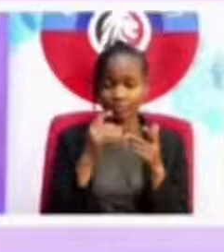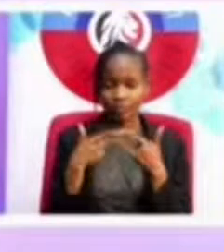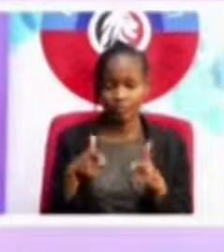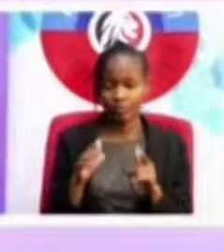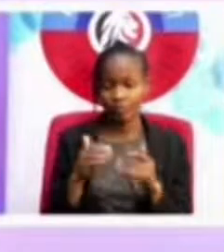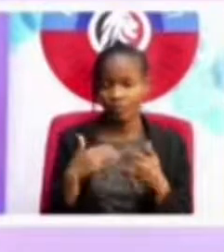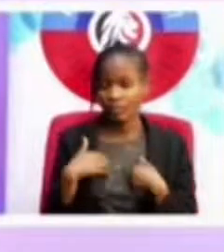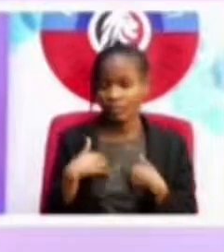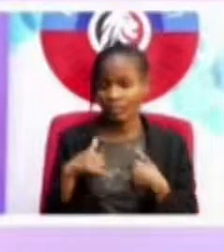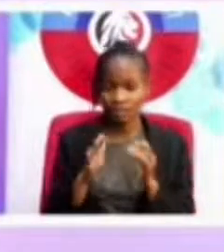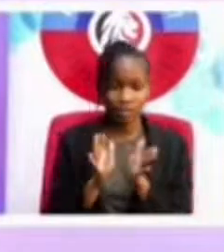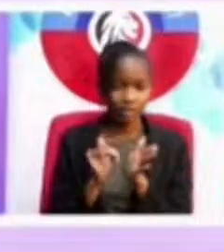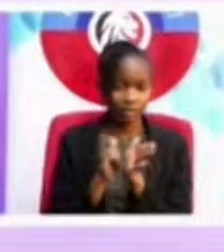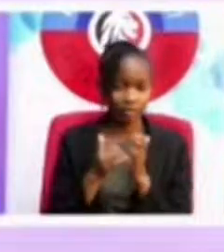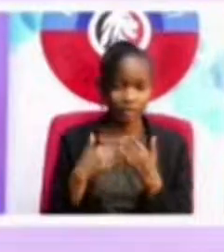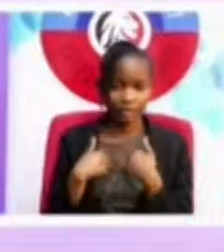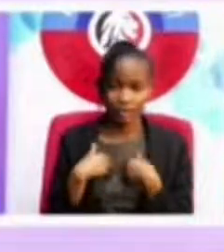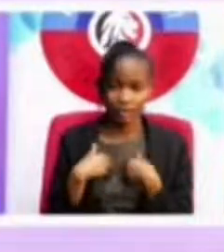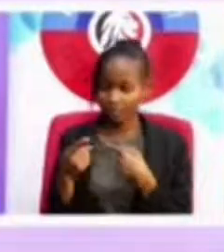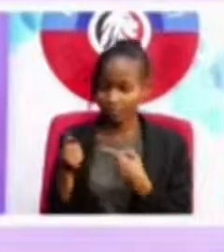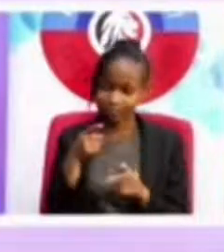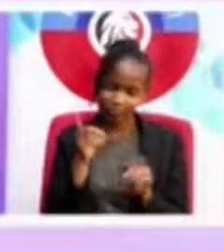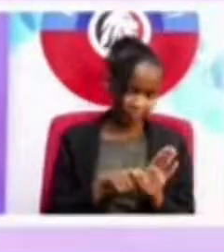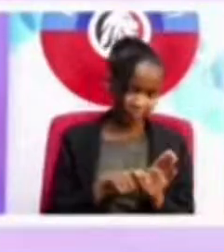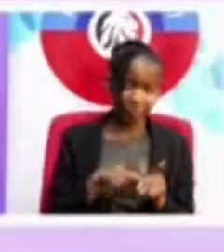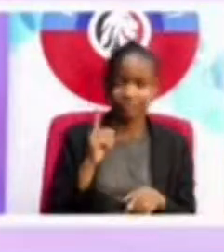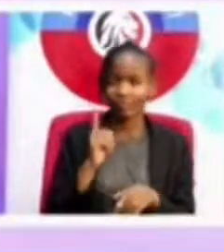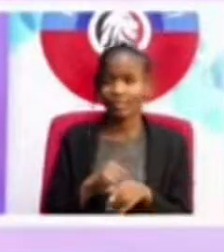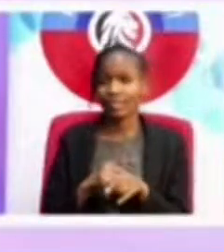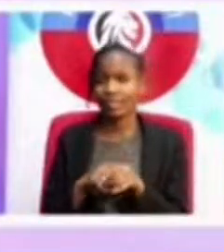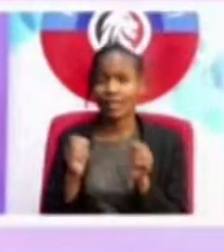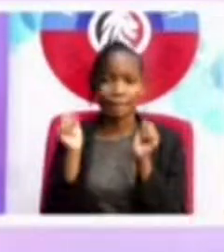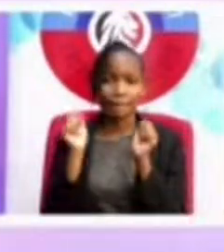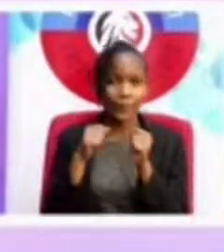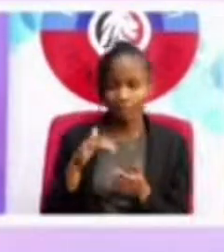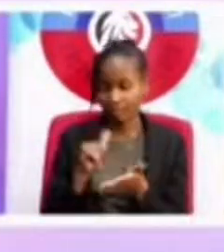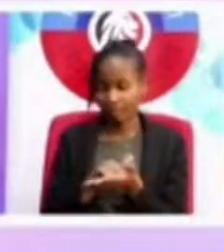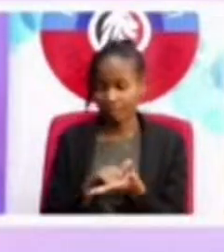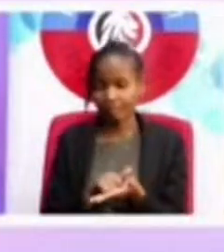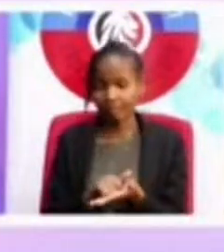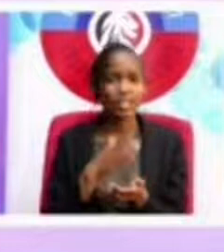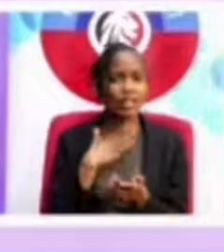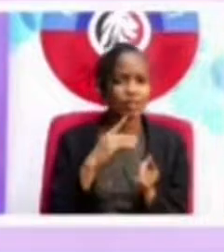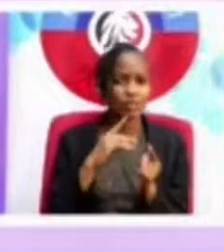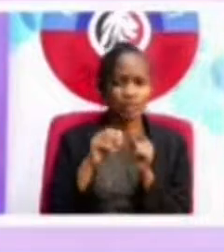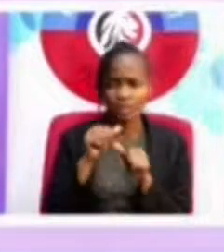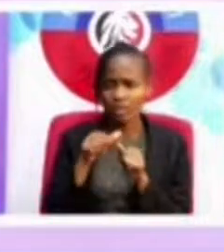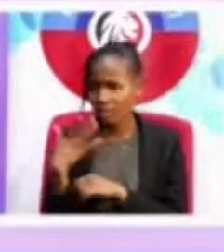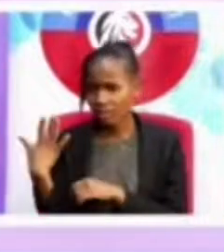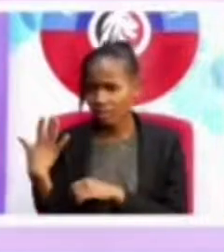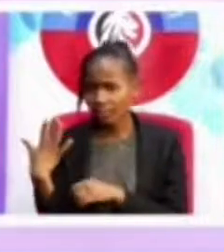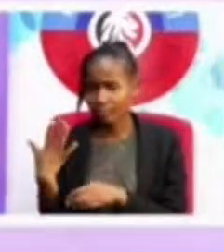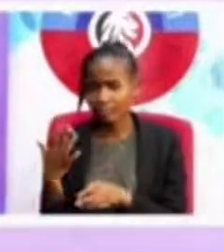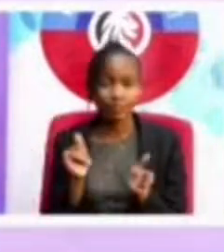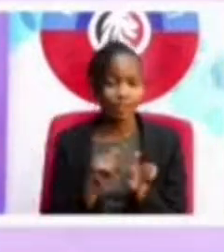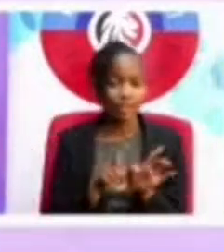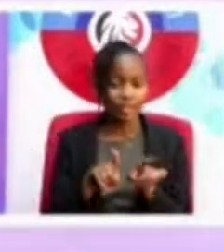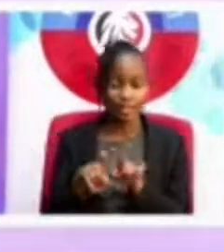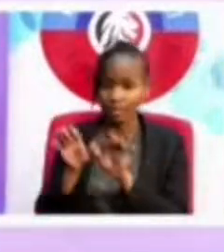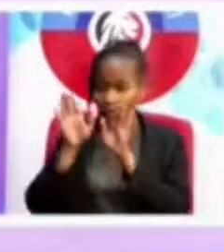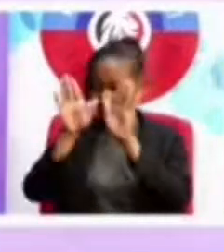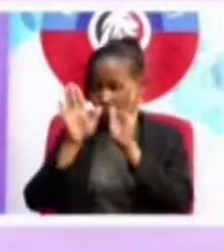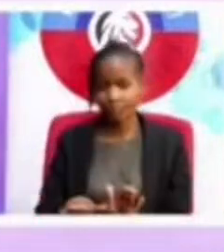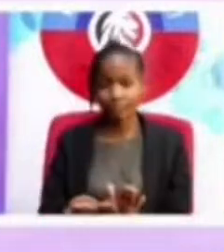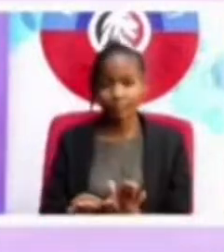possible. Please chip in when you can. I'd like to talk about something else that is also important and a function